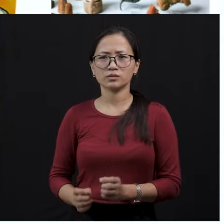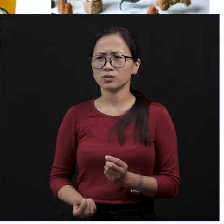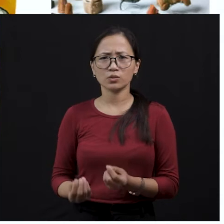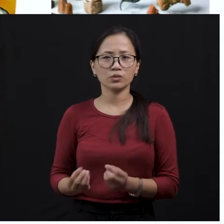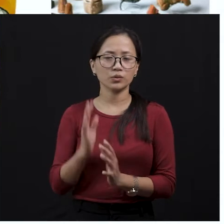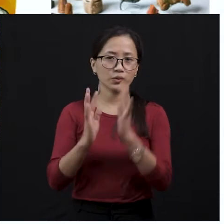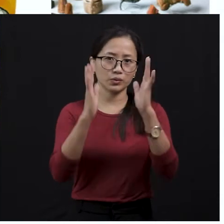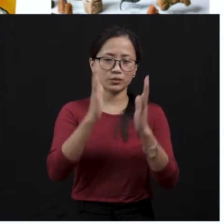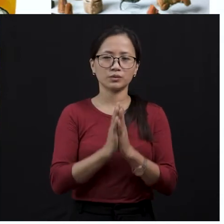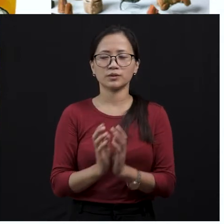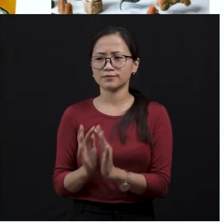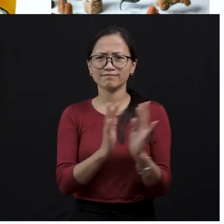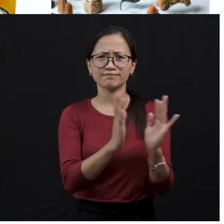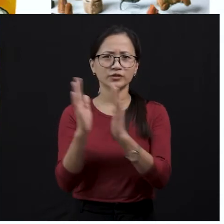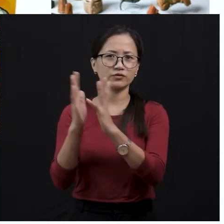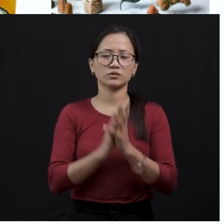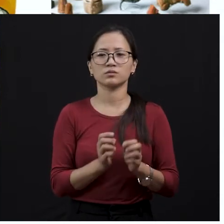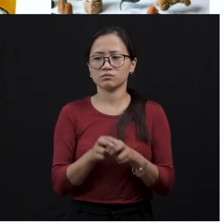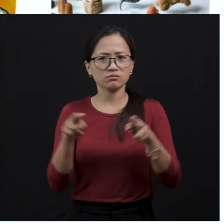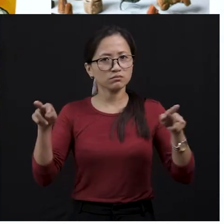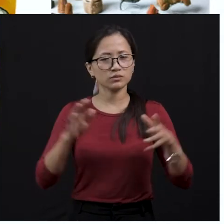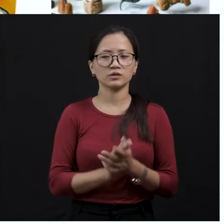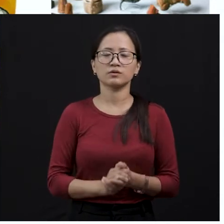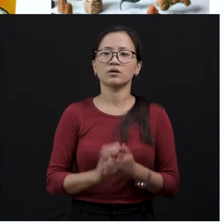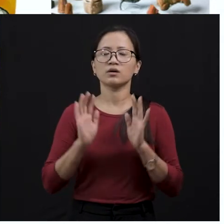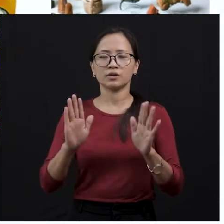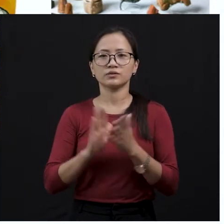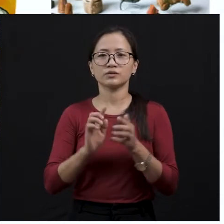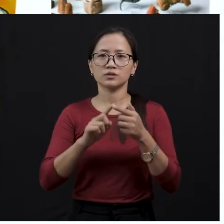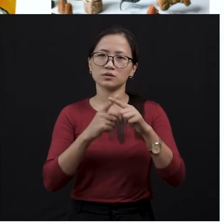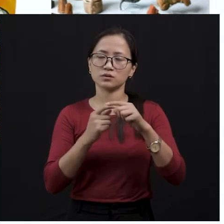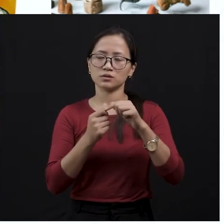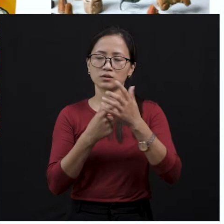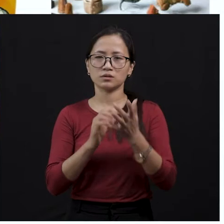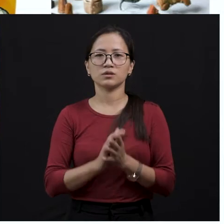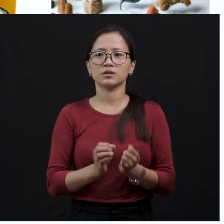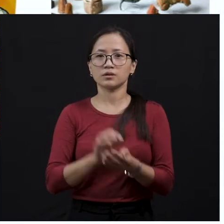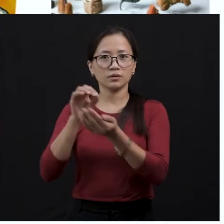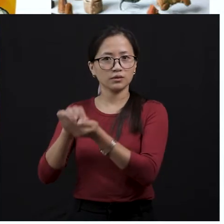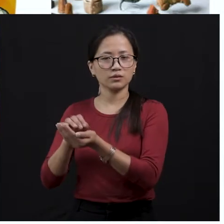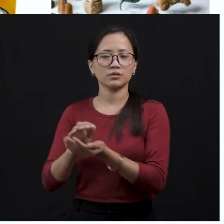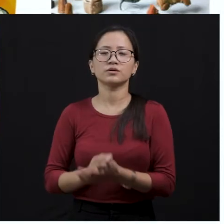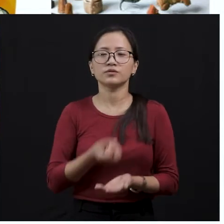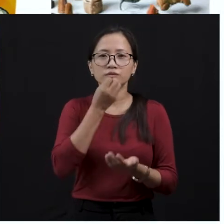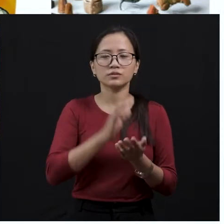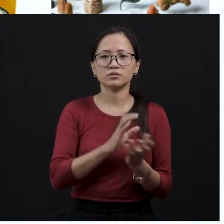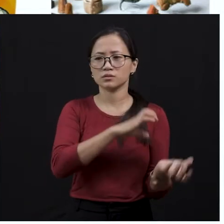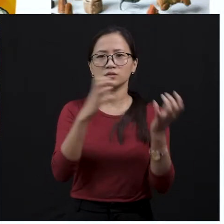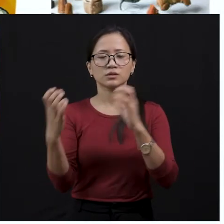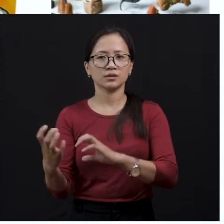they learned how to grow crops, there was also extra food. Now with that, they started exchanging with